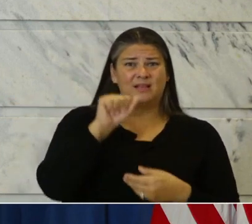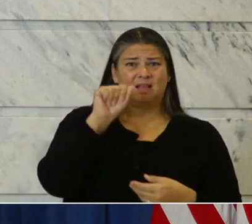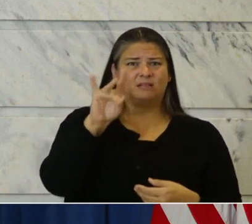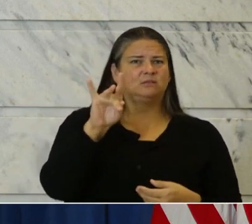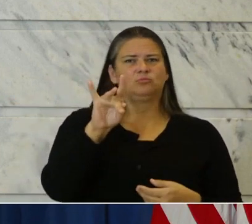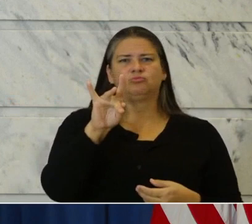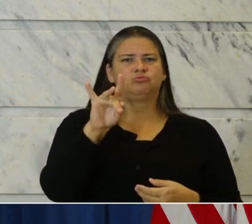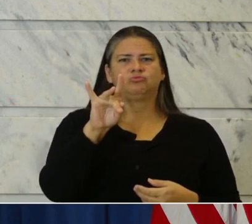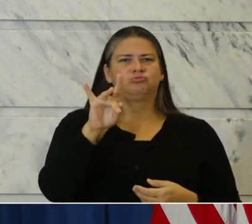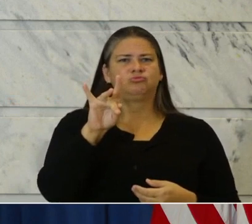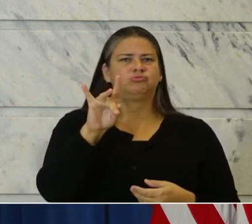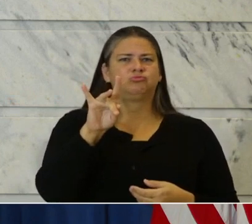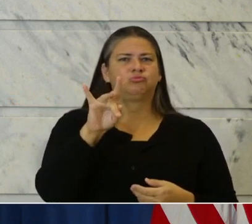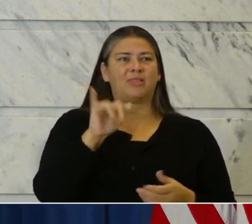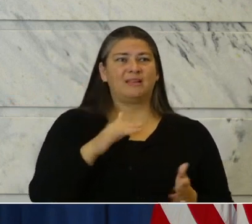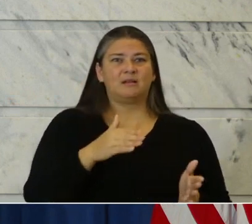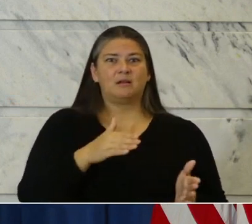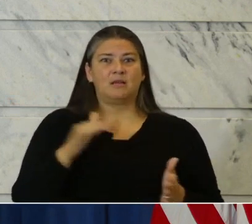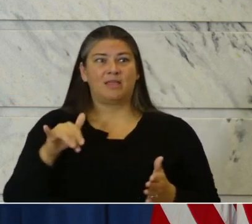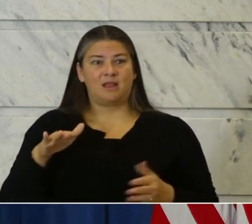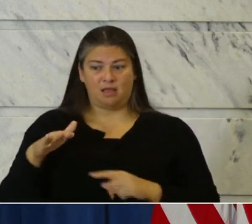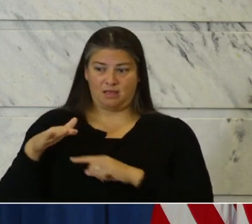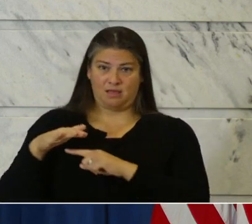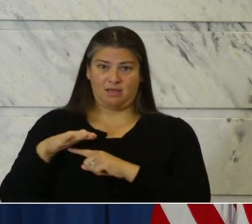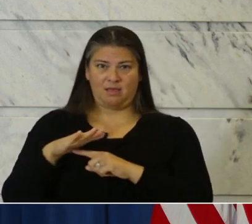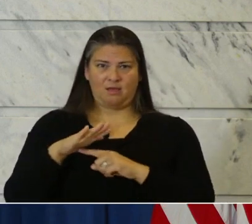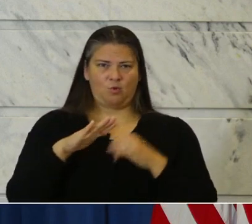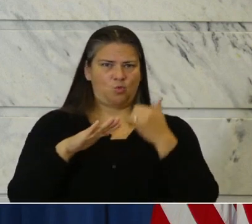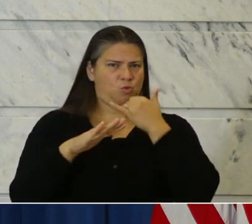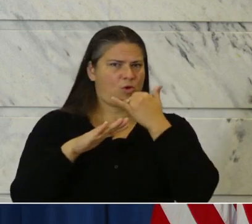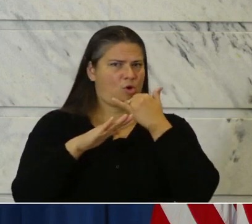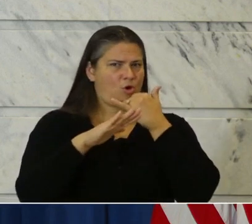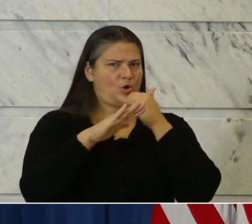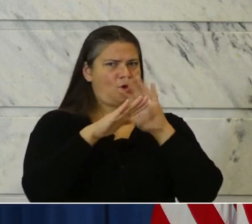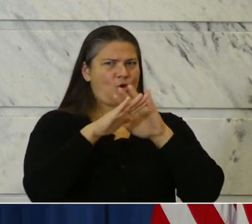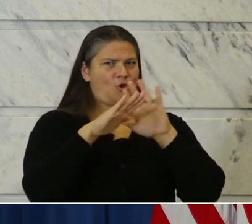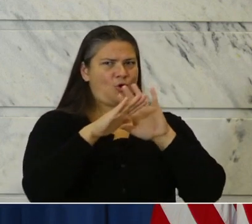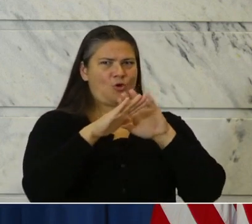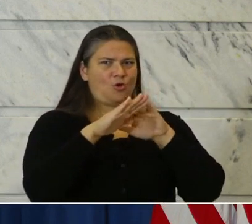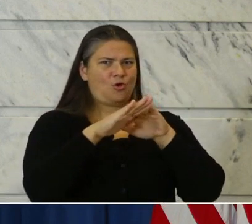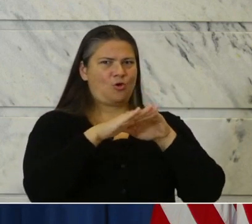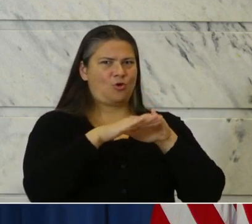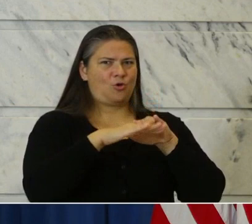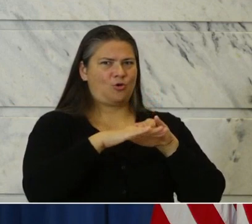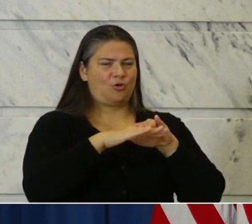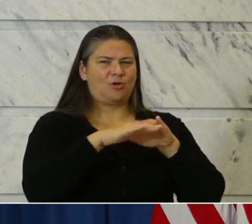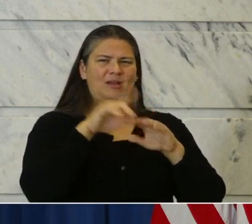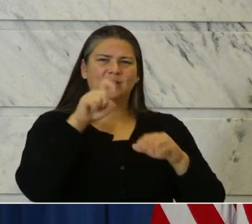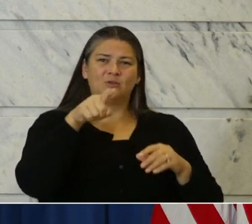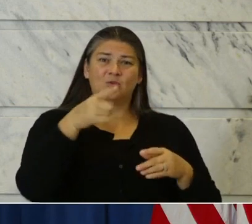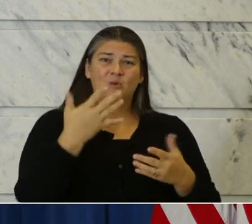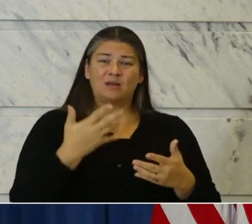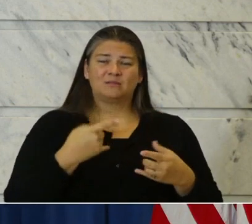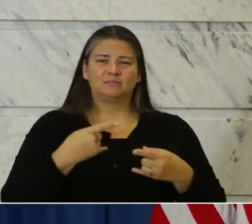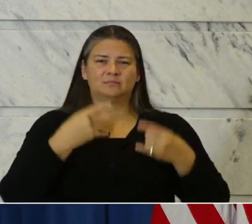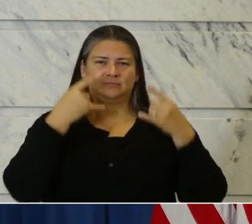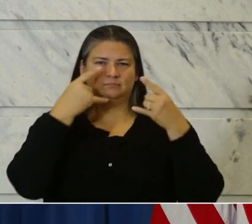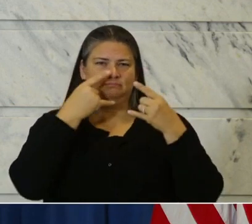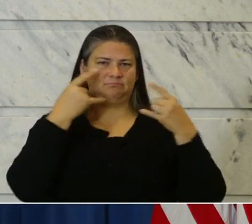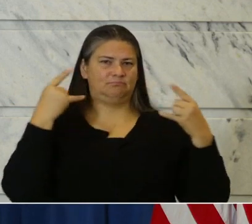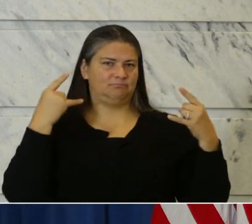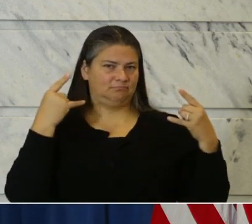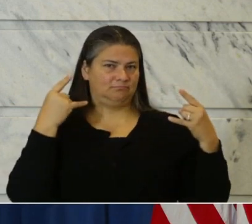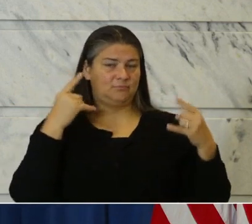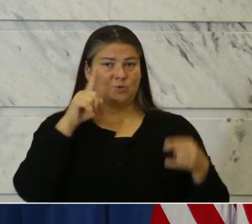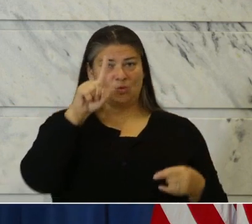wrong direction. So we need you to wear a facial covering. 1,018